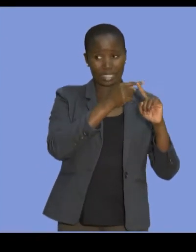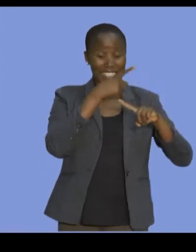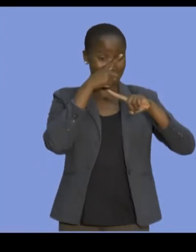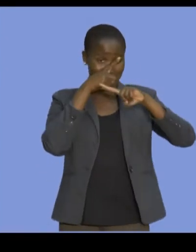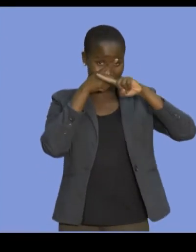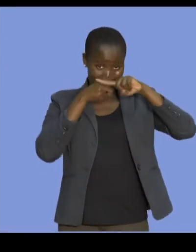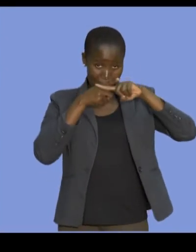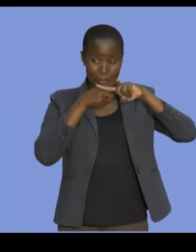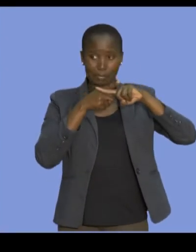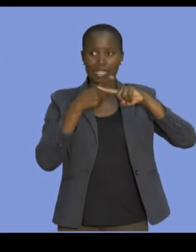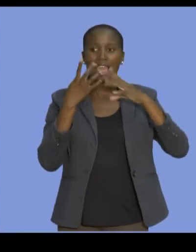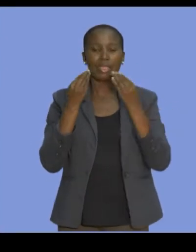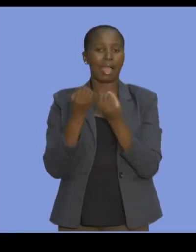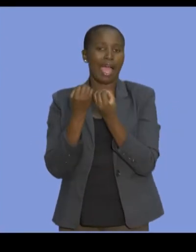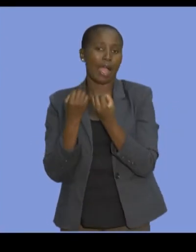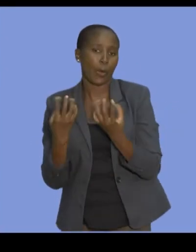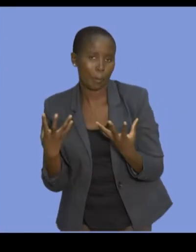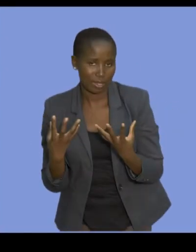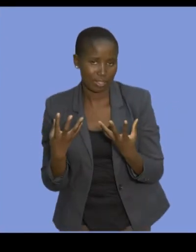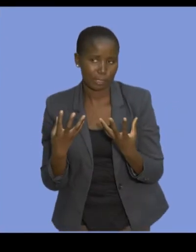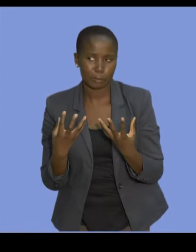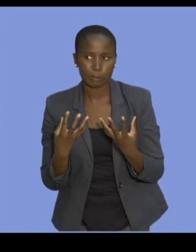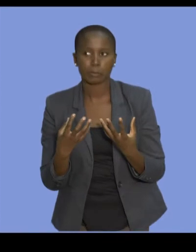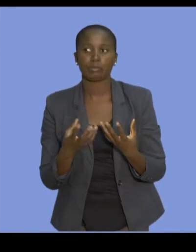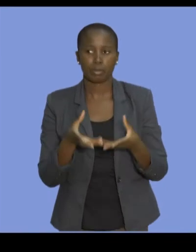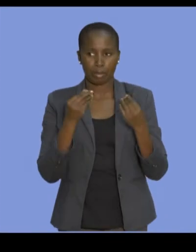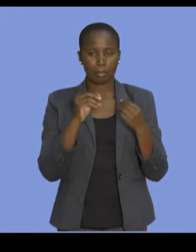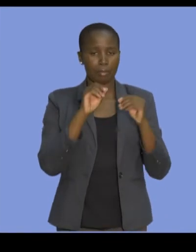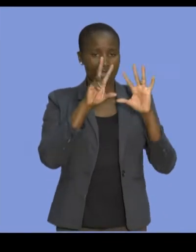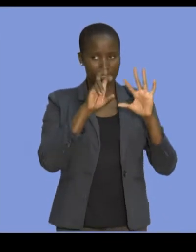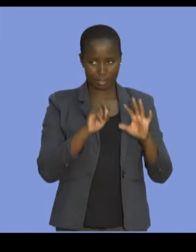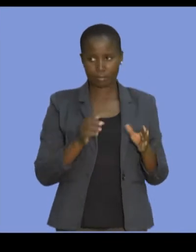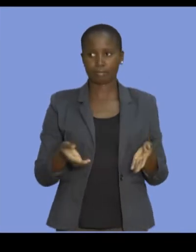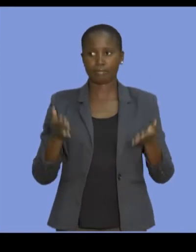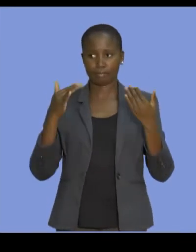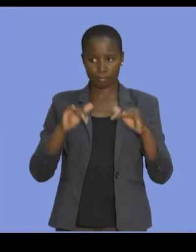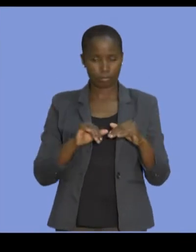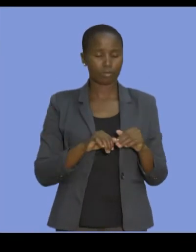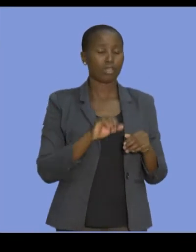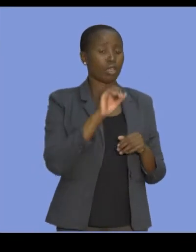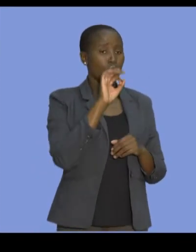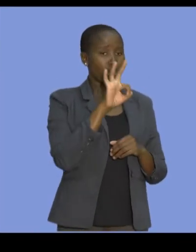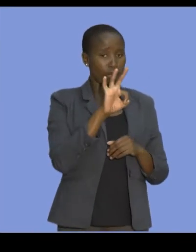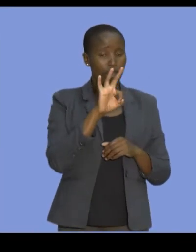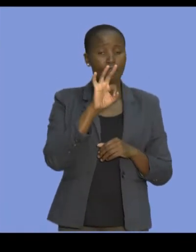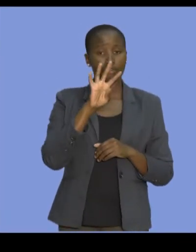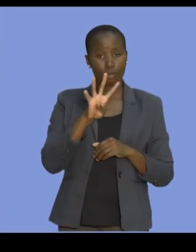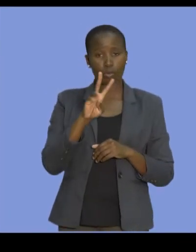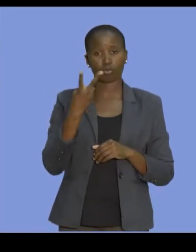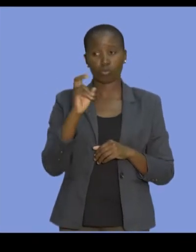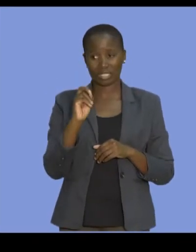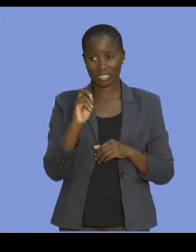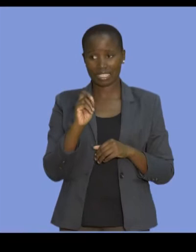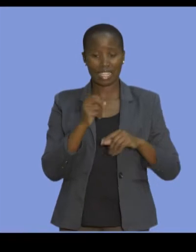So midpoint times frequency, we get 80, we get 3,420, we timesing this